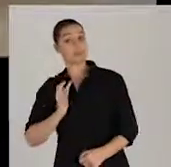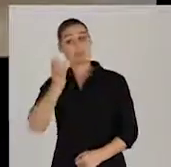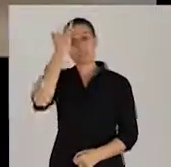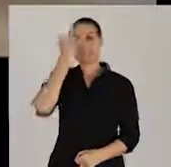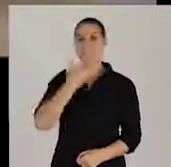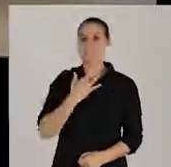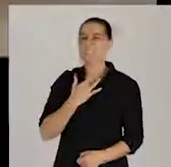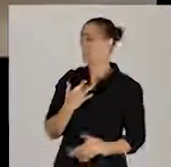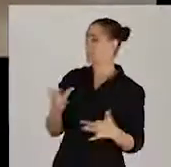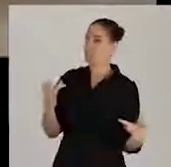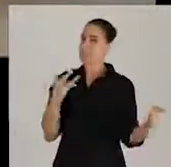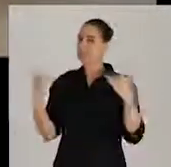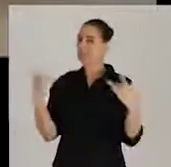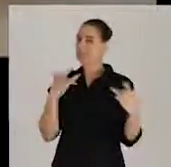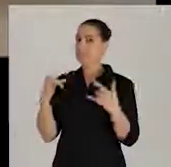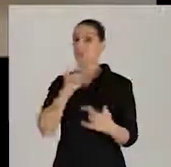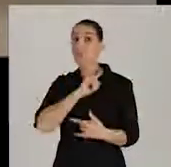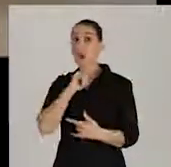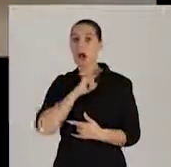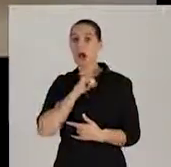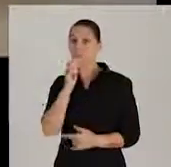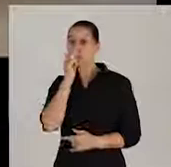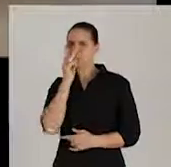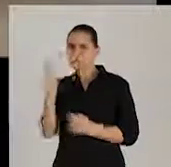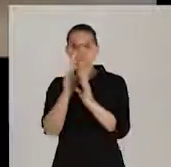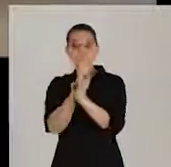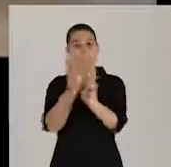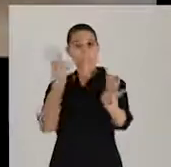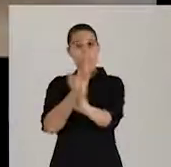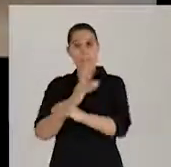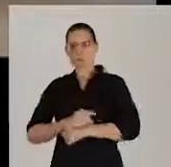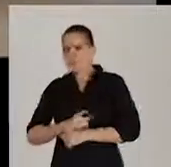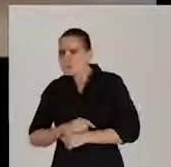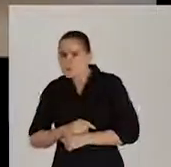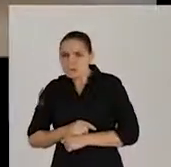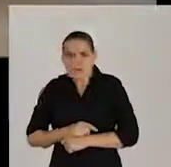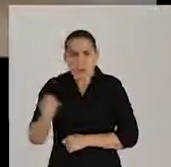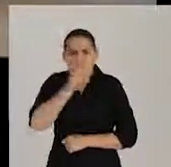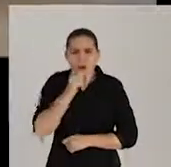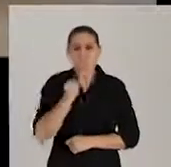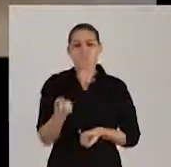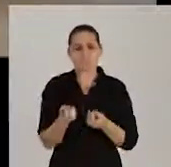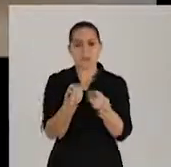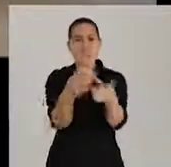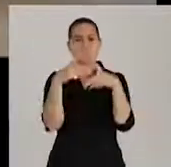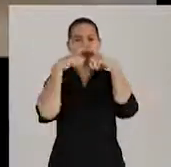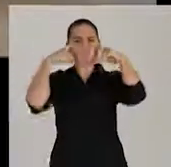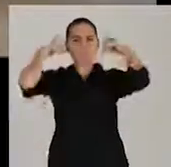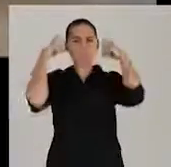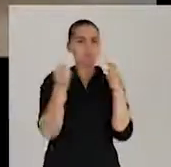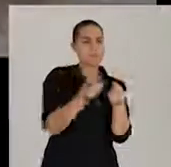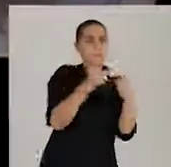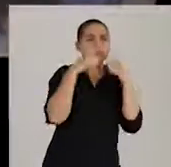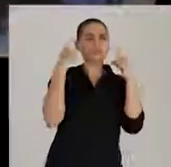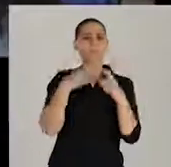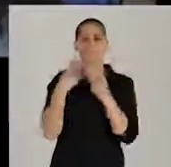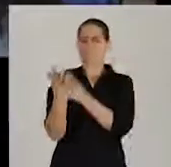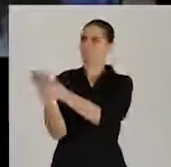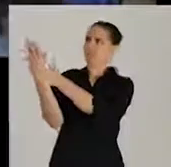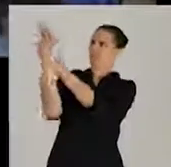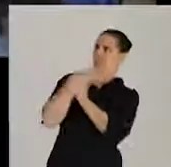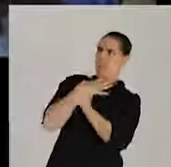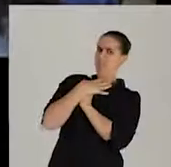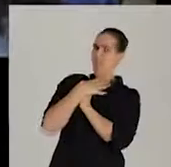about stigma during triaging or when using particulate respirators or surgical masks.